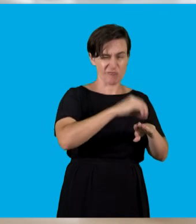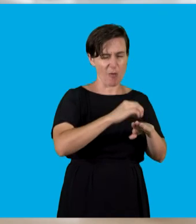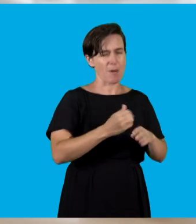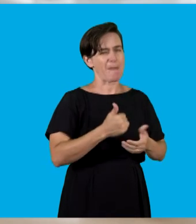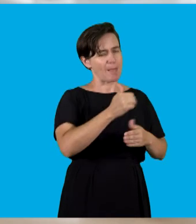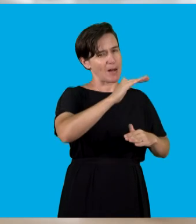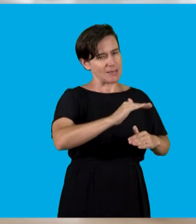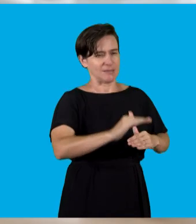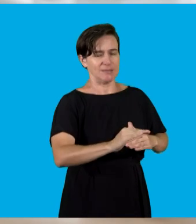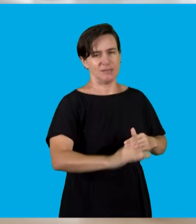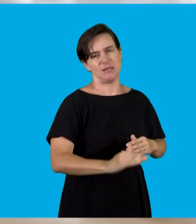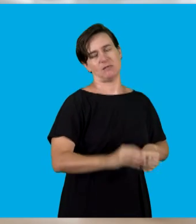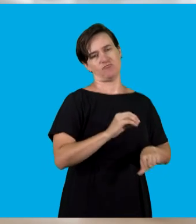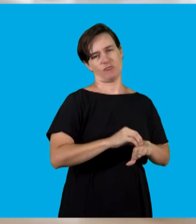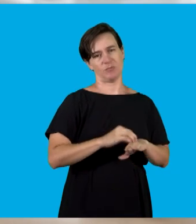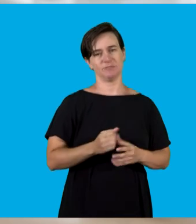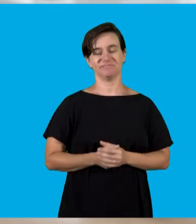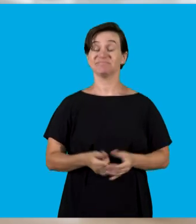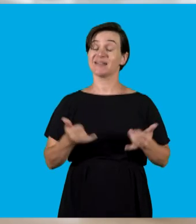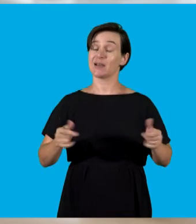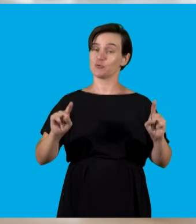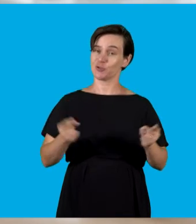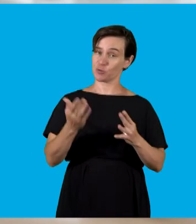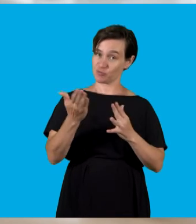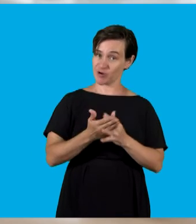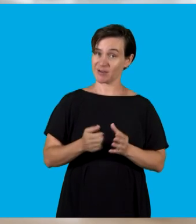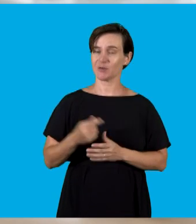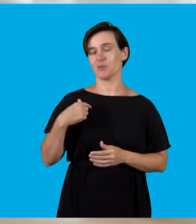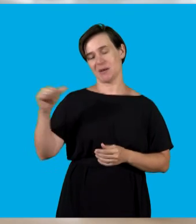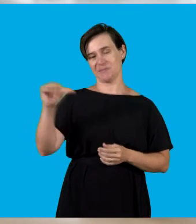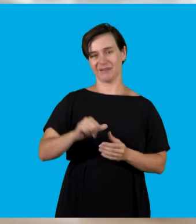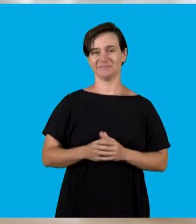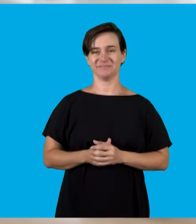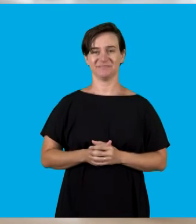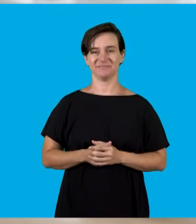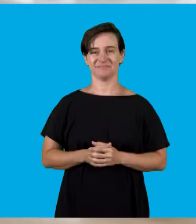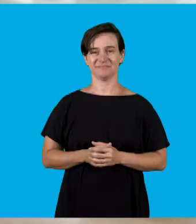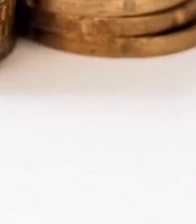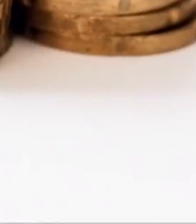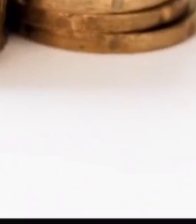community is facing. Let us just go for a quick ad break and we will be back.